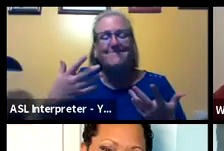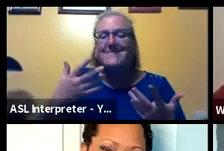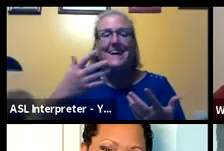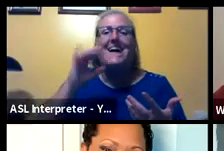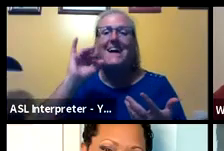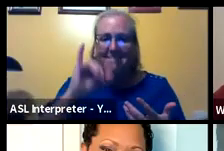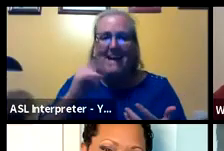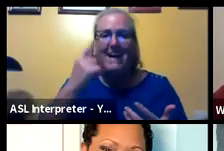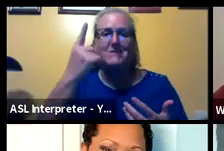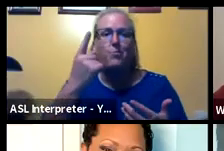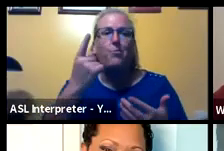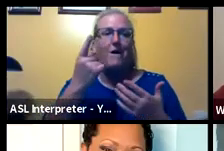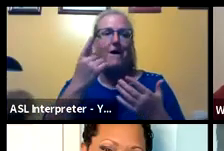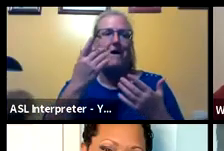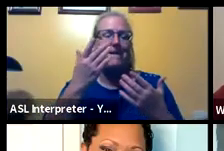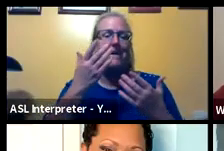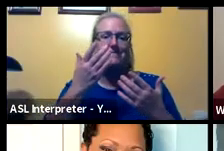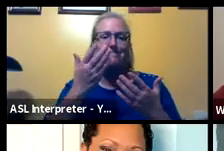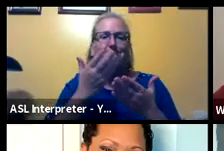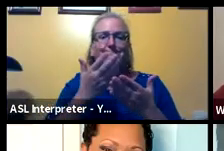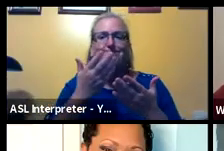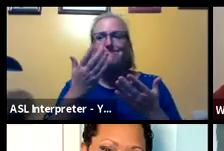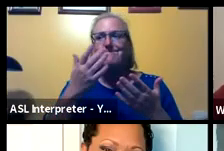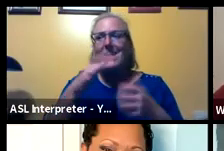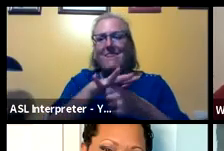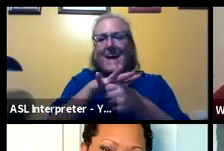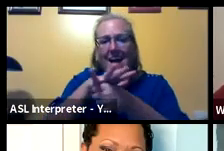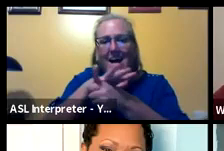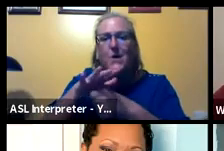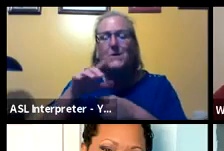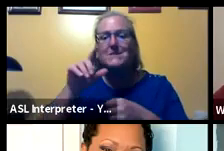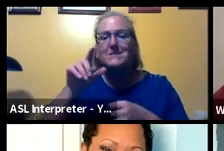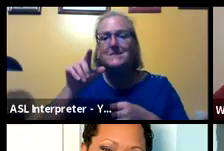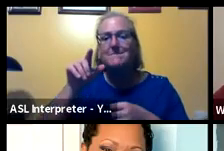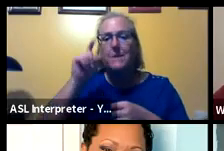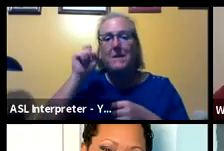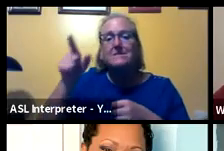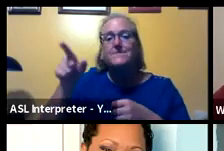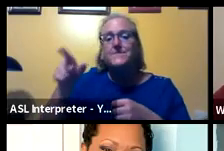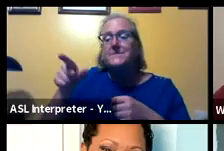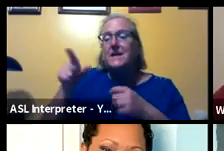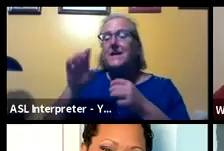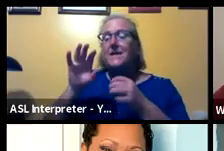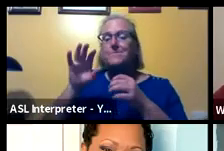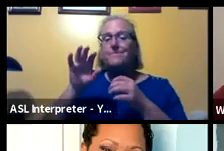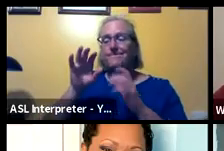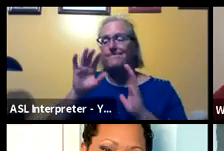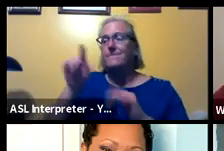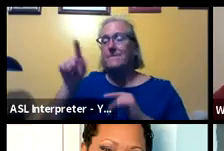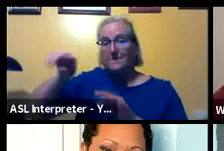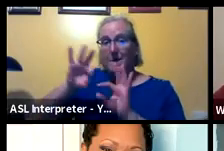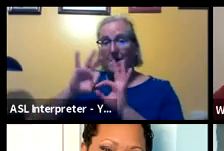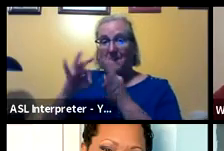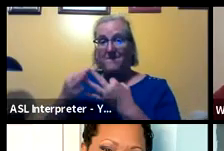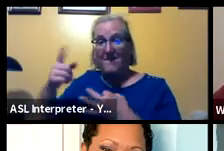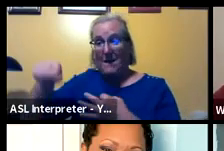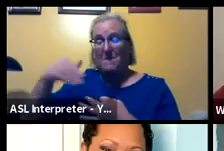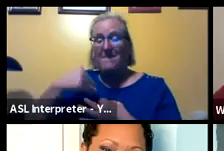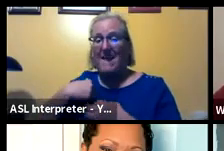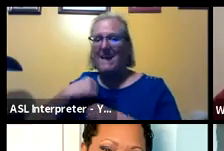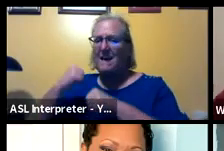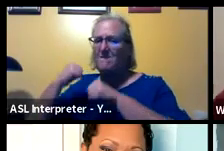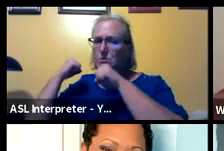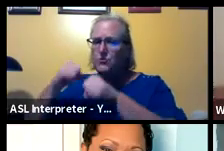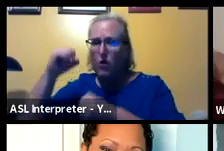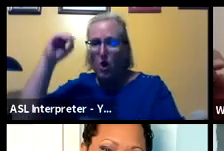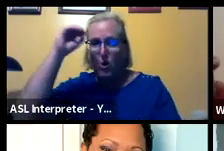we will have to make. That families have very, very strong opinions one way or the